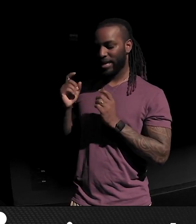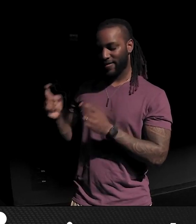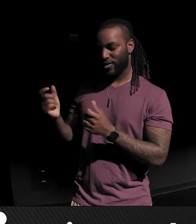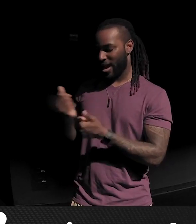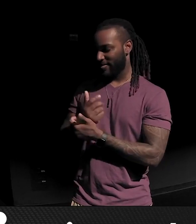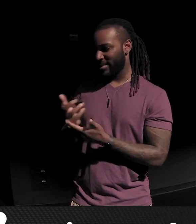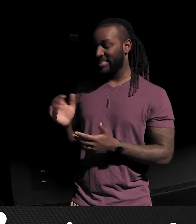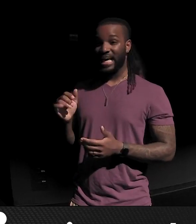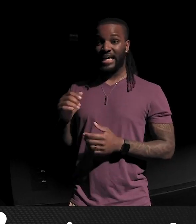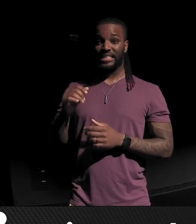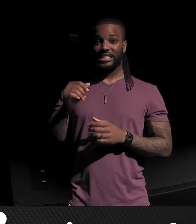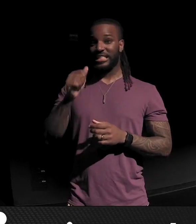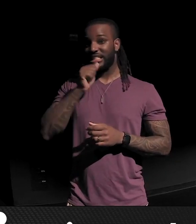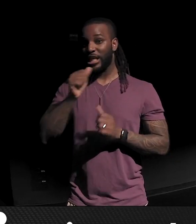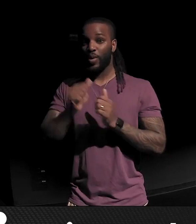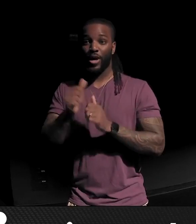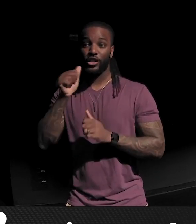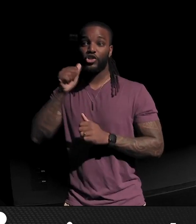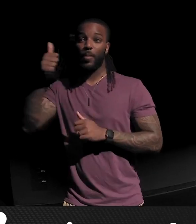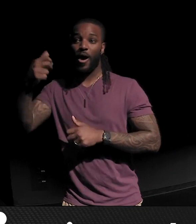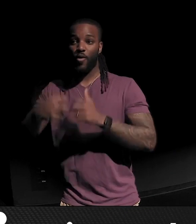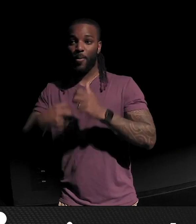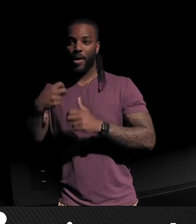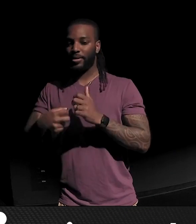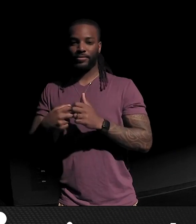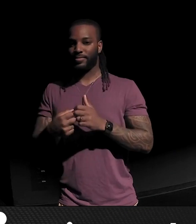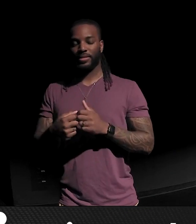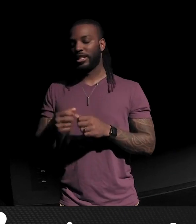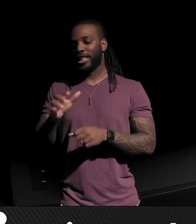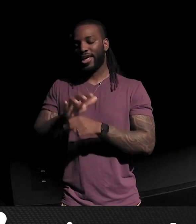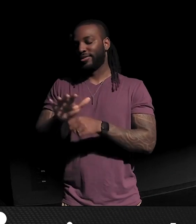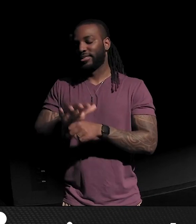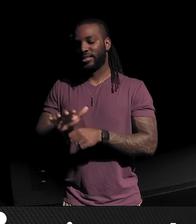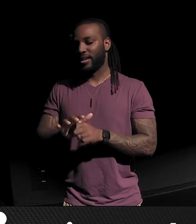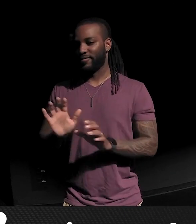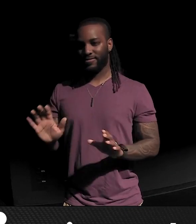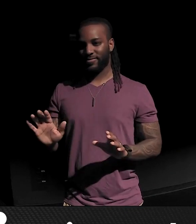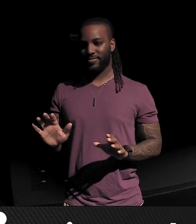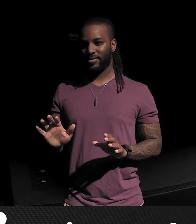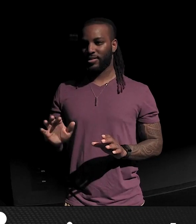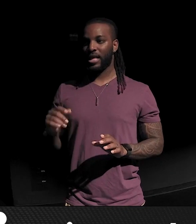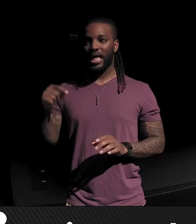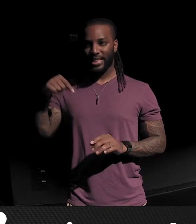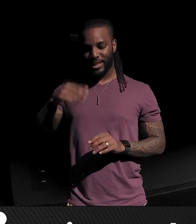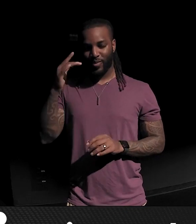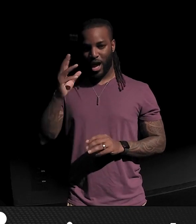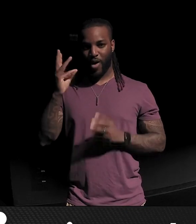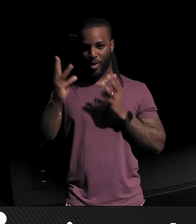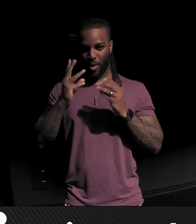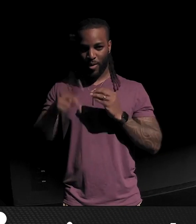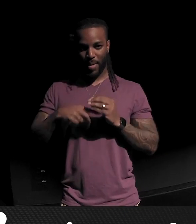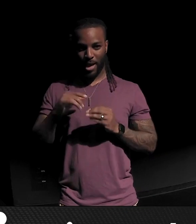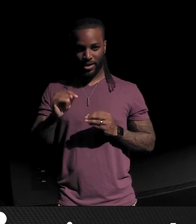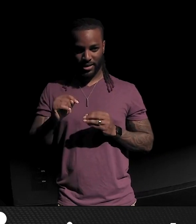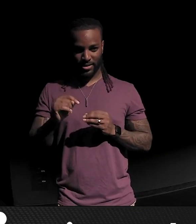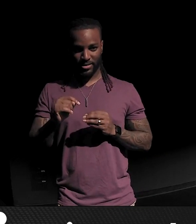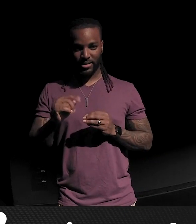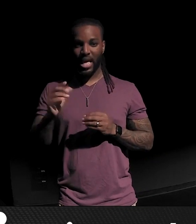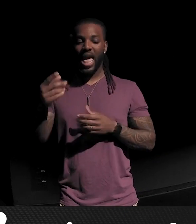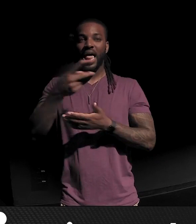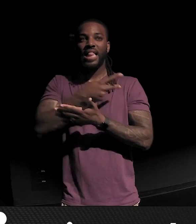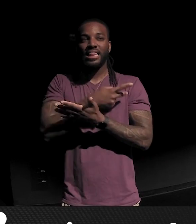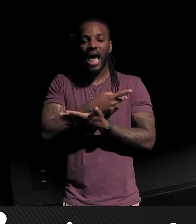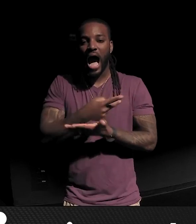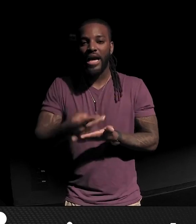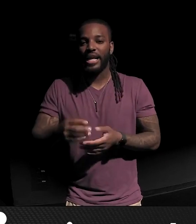tomorrow's problems on today's grass. There isn't actually enough grass for that. This is why we worry about it. And lie down in Hebrew